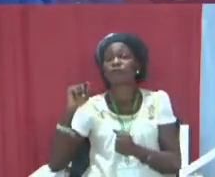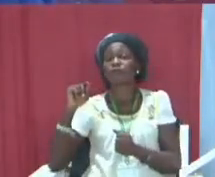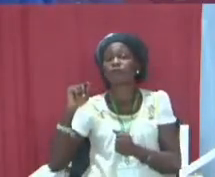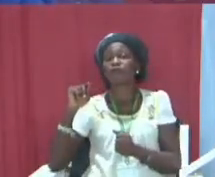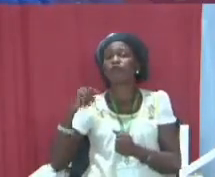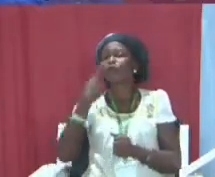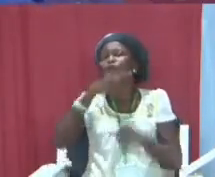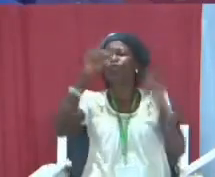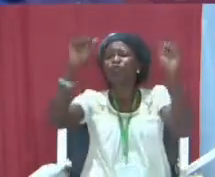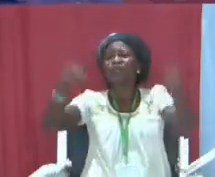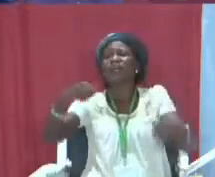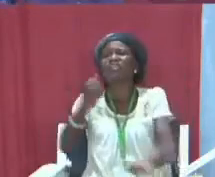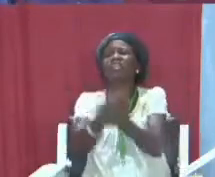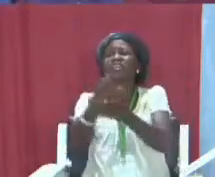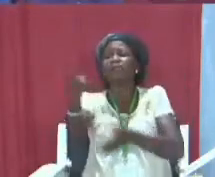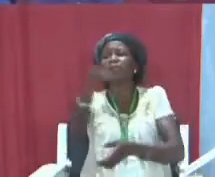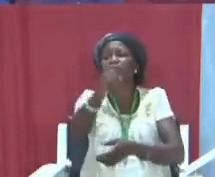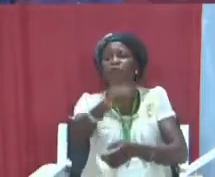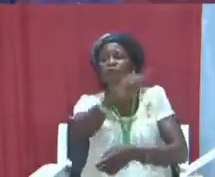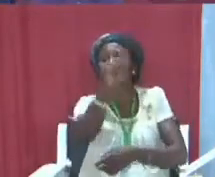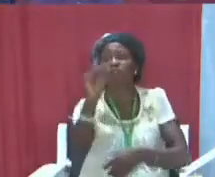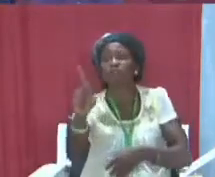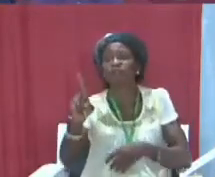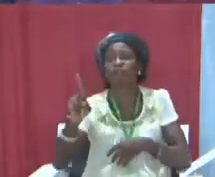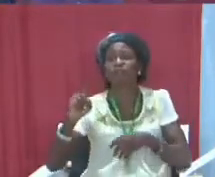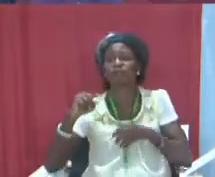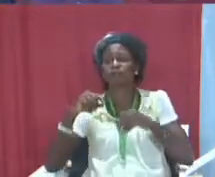who can help you?